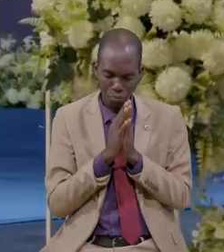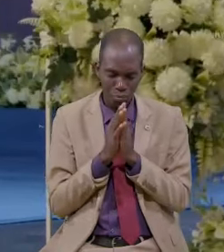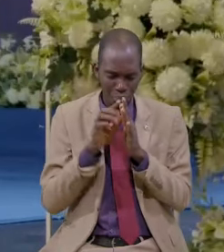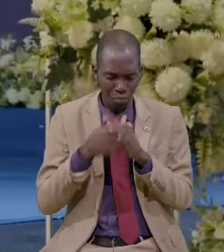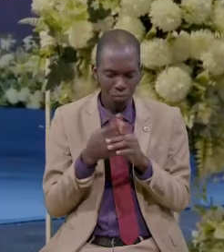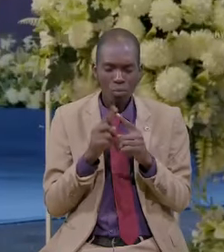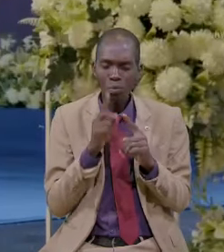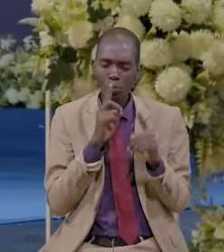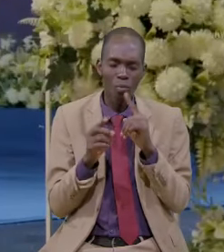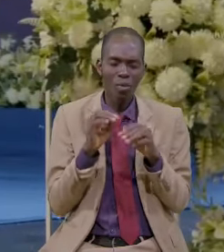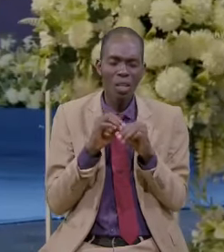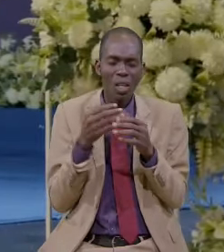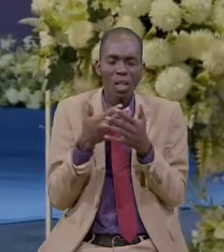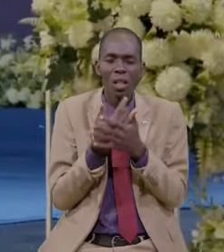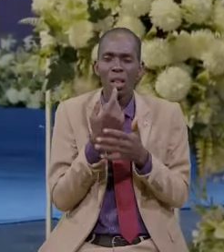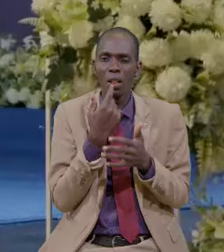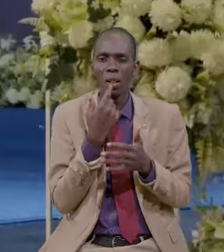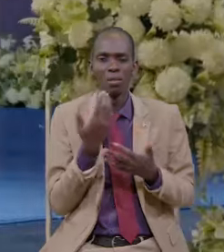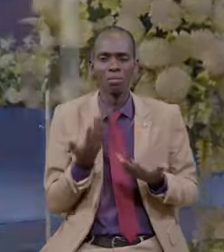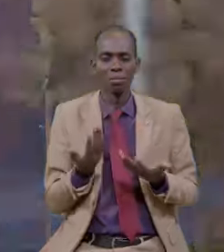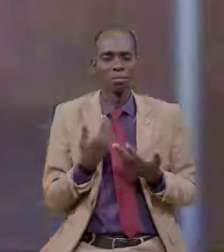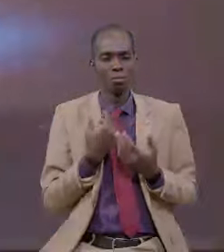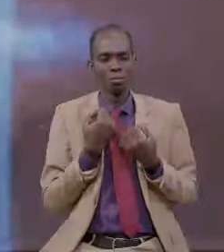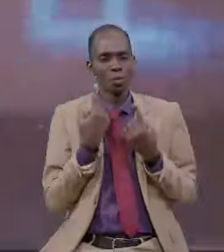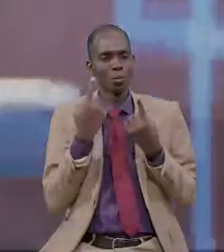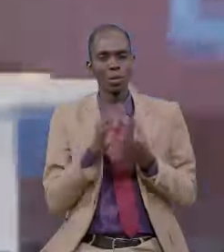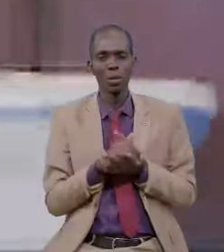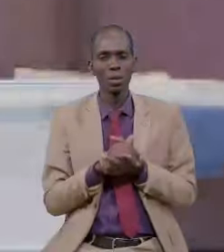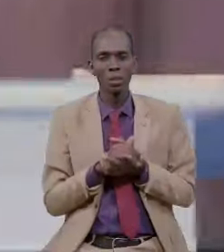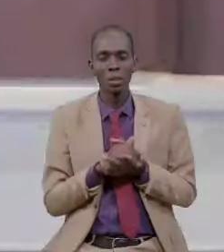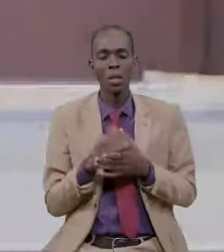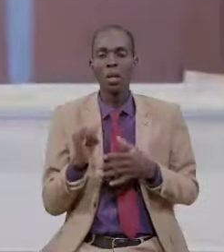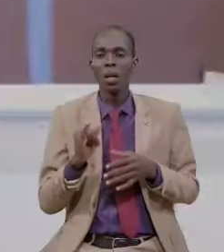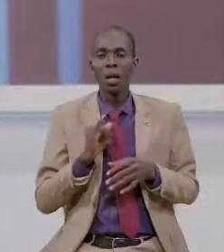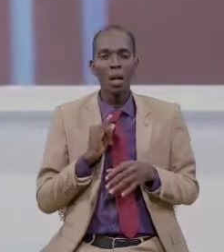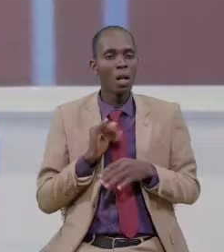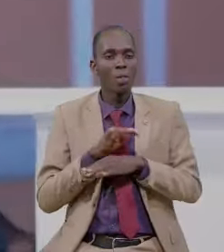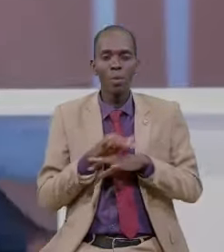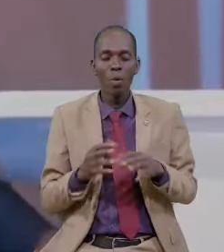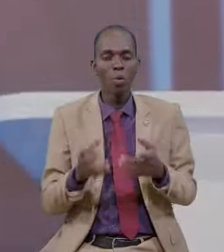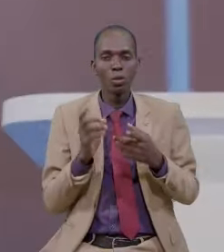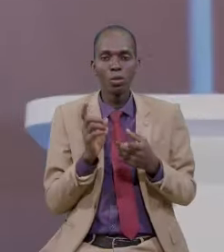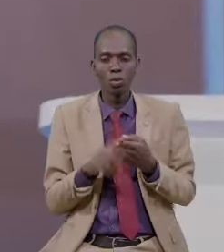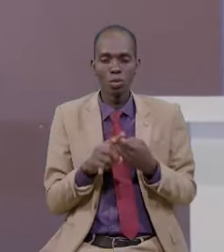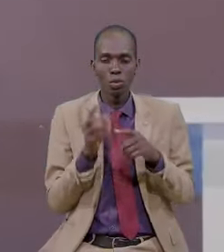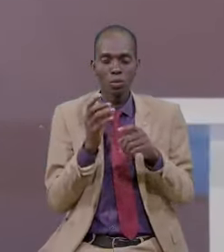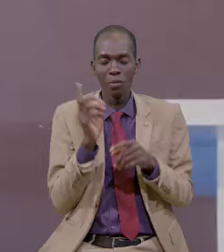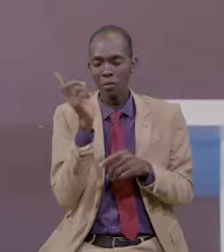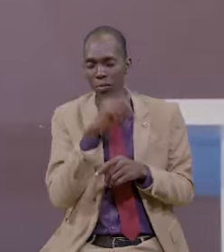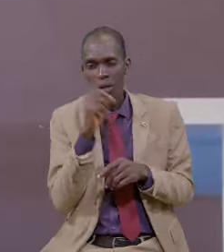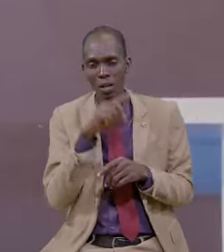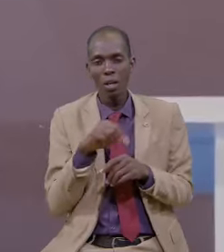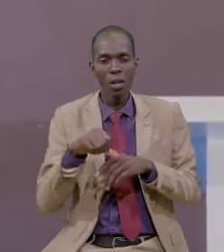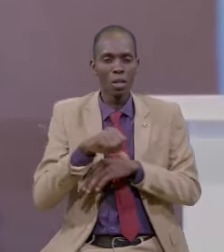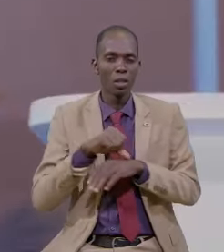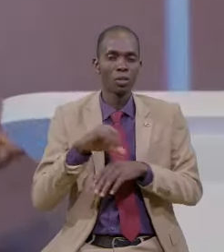me, do what I'm doing. I said, no, I don't want fake anointing. And what went